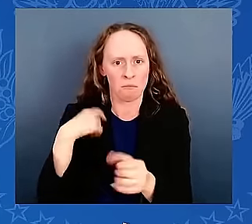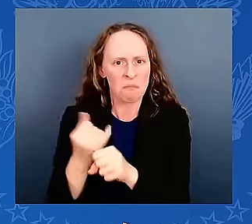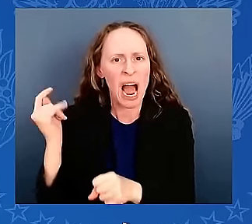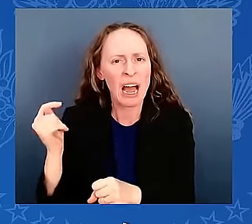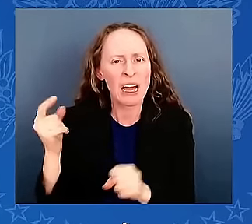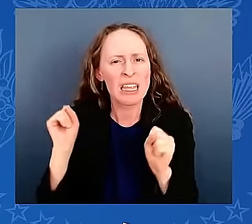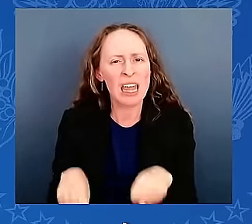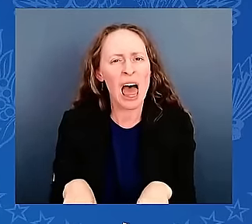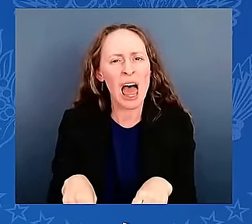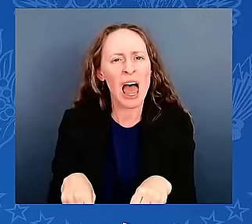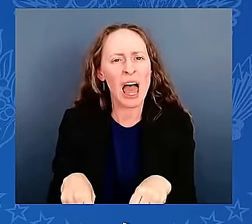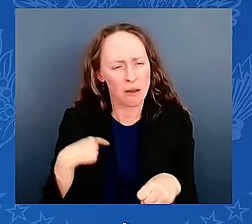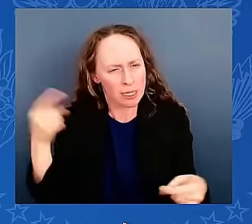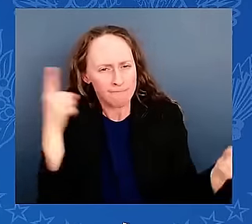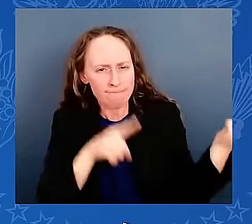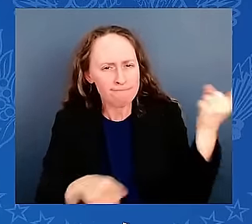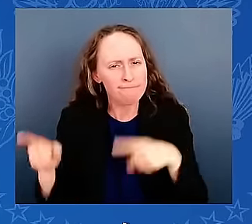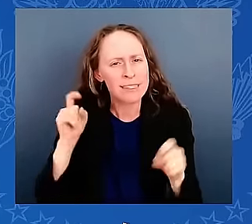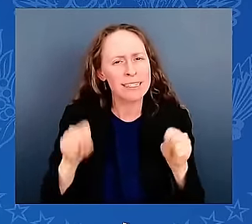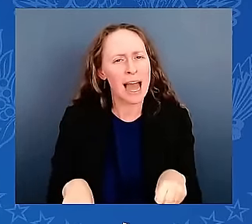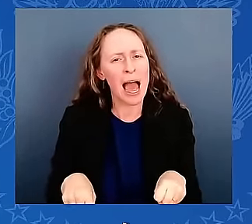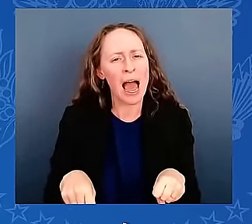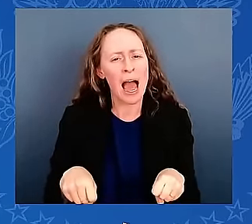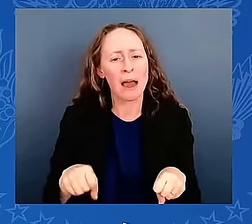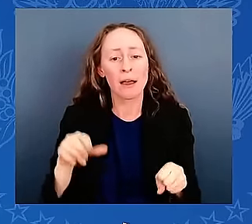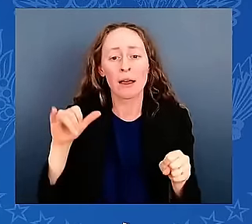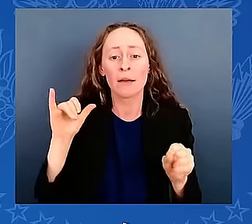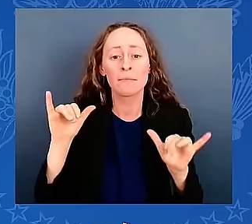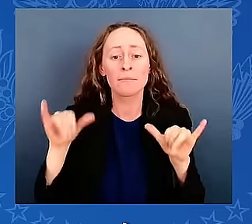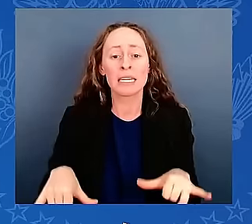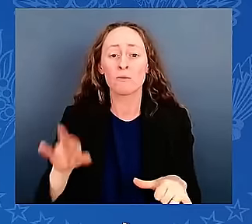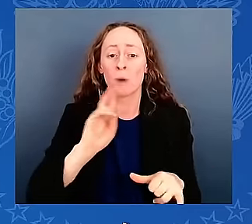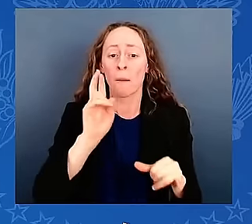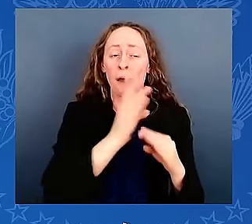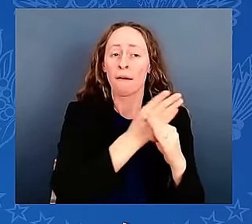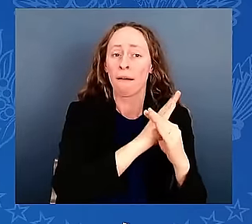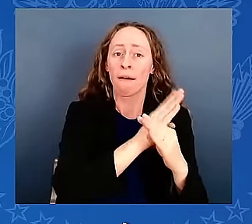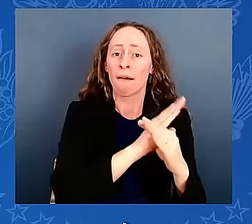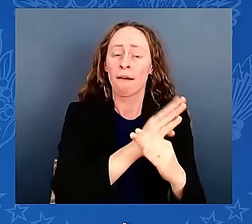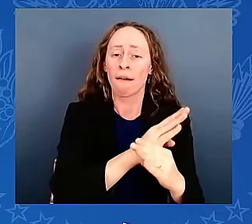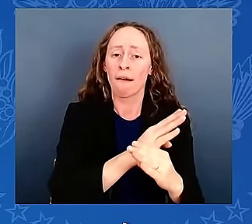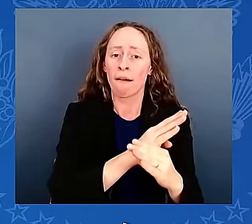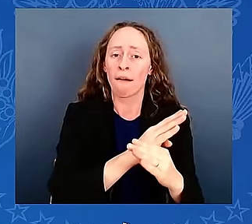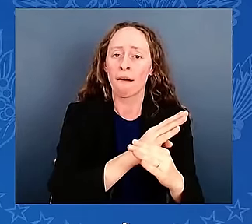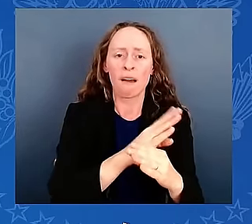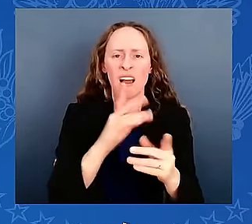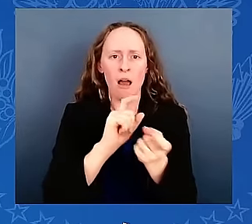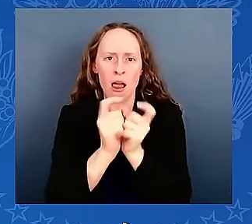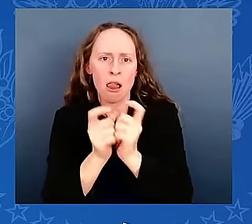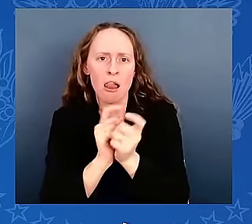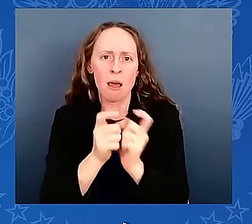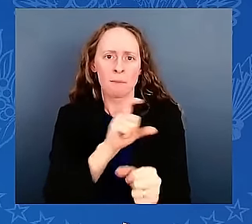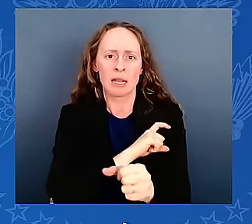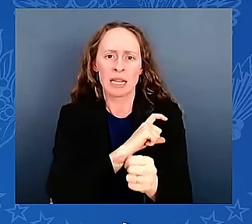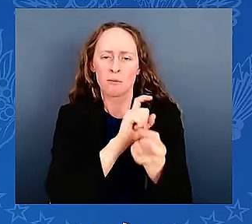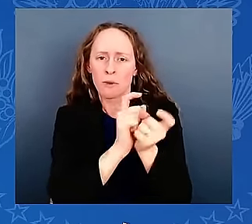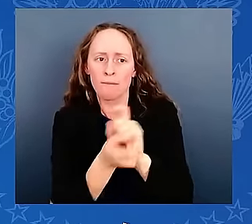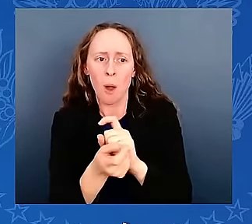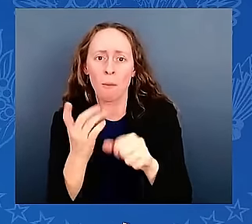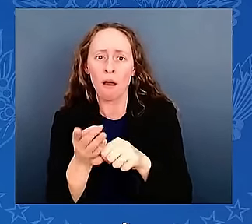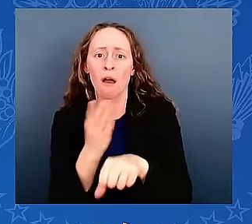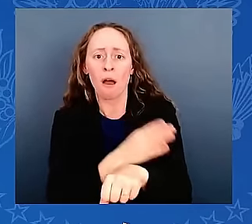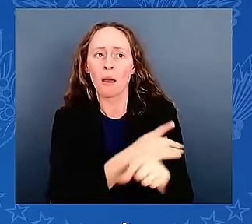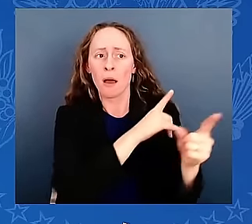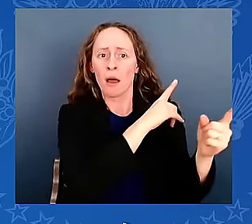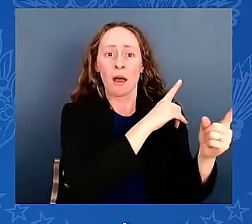Congress. So I signed a historic executive order on police reform. And I'm going to come back and we'll